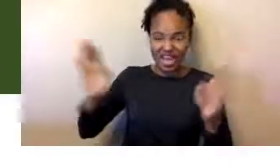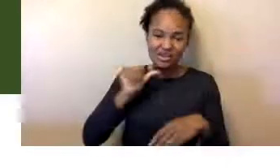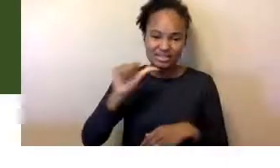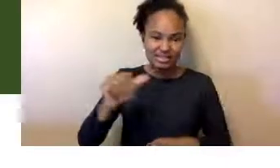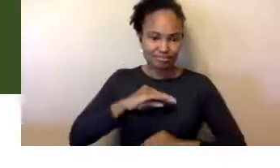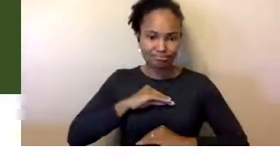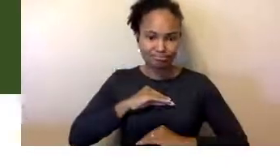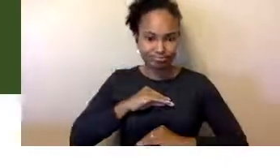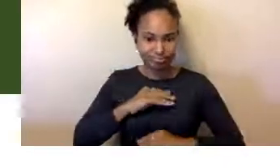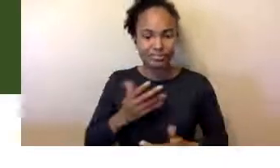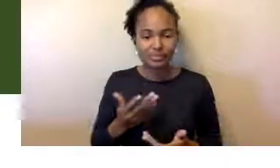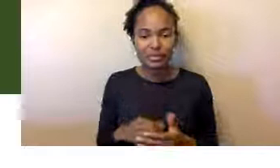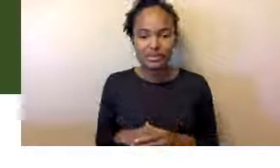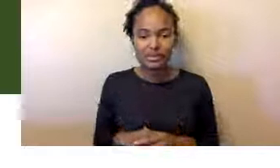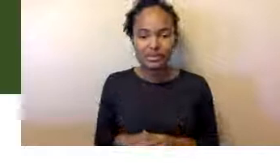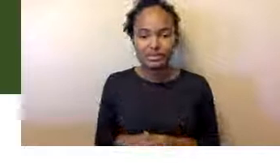of the issues.